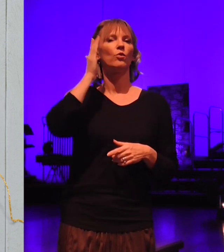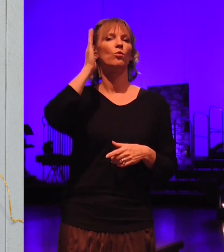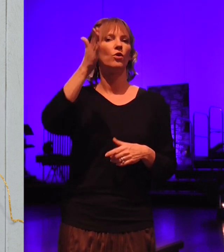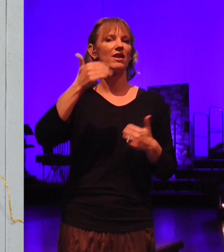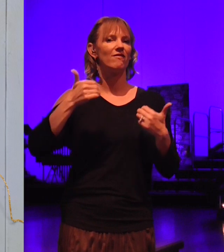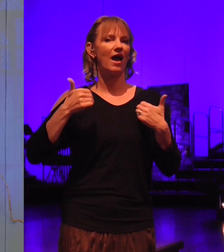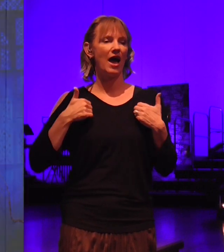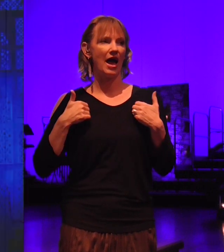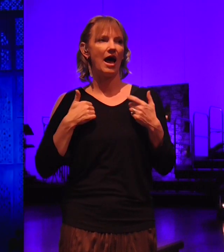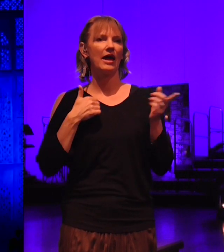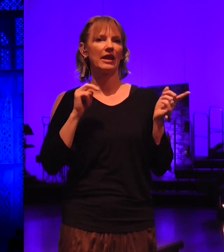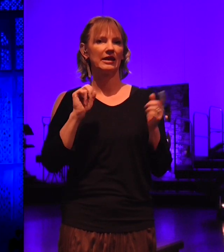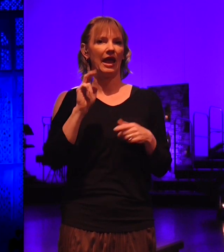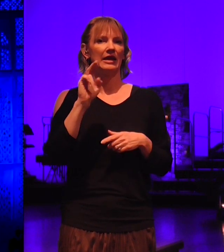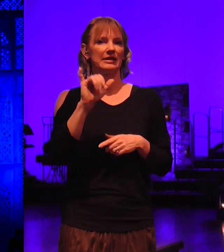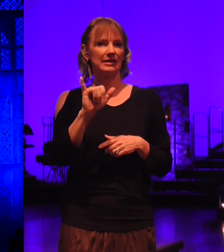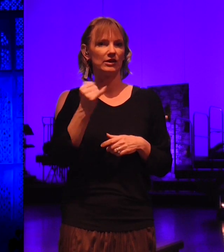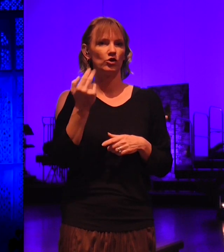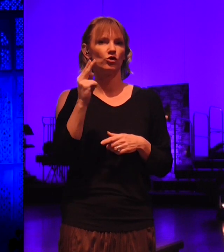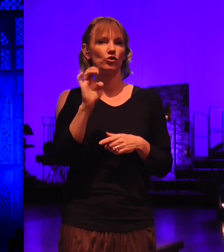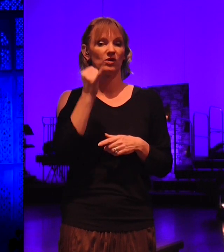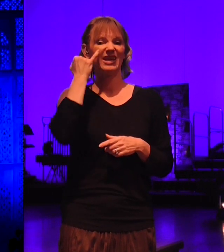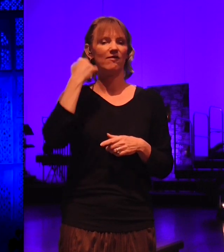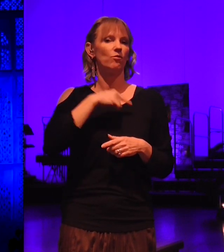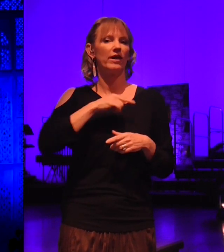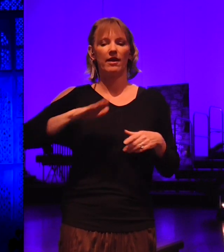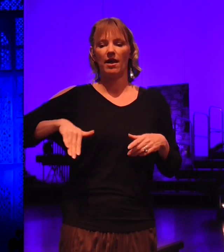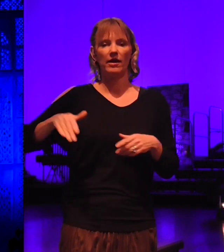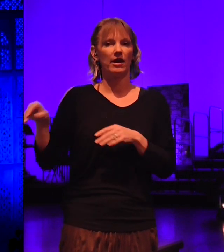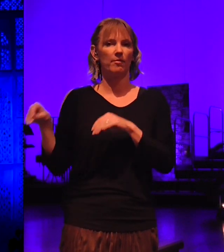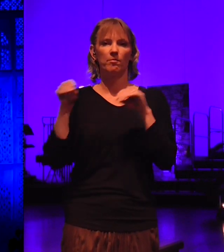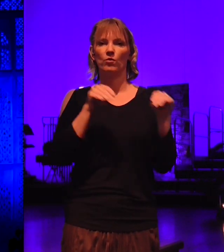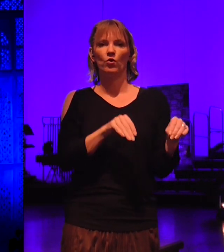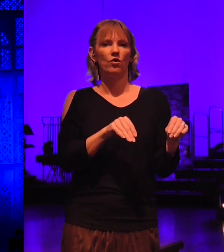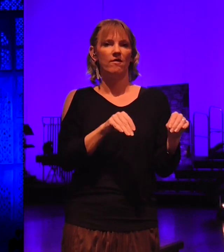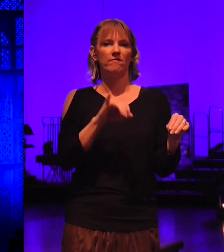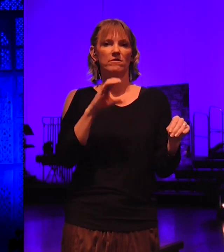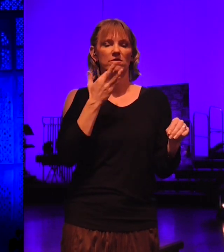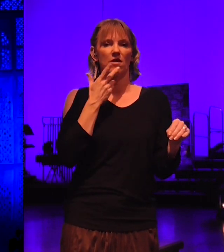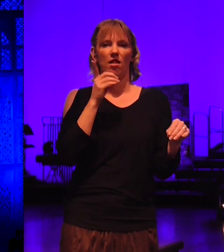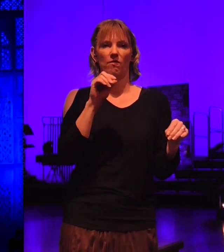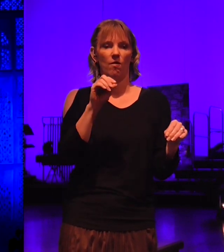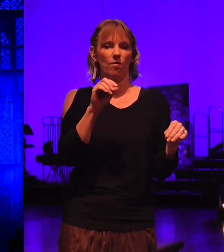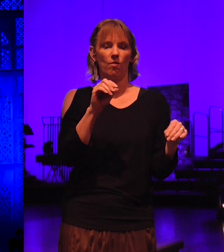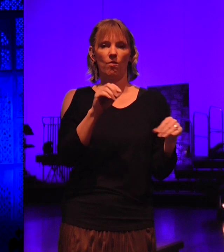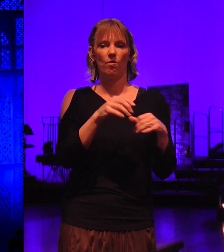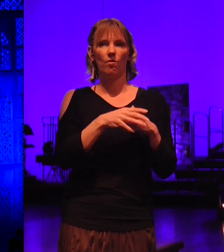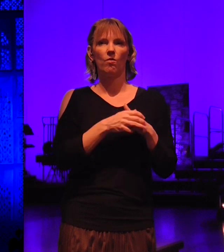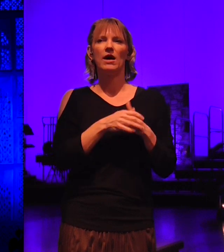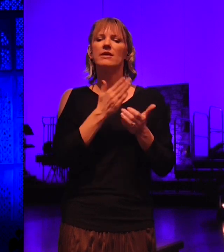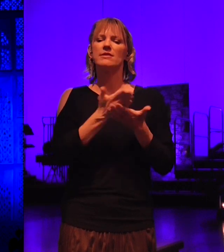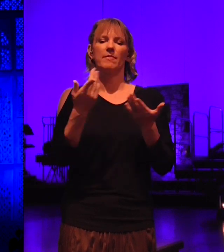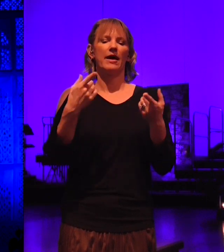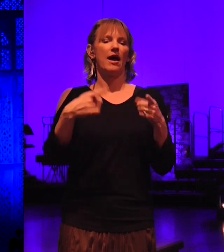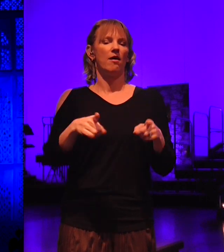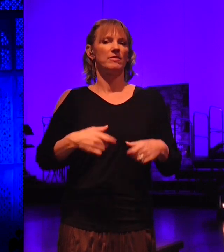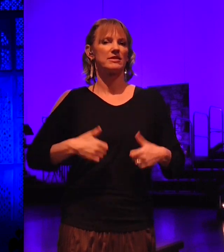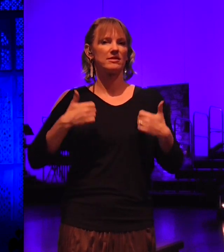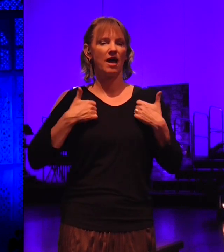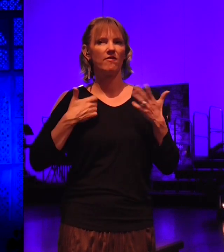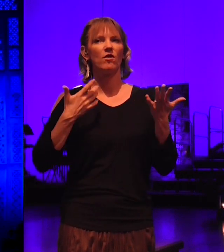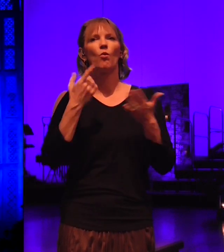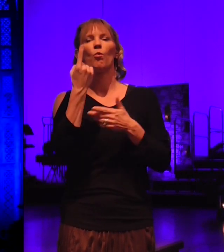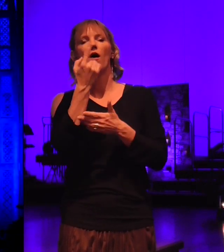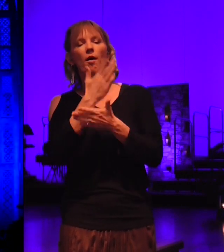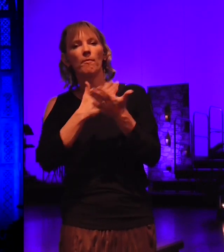June if we hadn't moved to Colorado. There's something that happens in life, and this, it was just, you know, one aspect was we moved